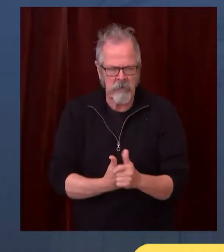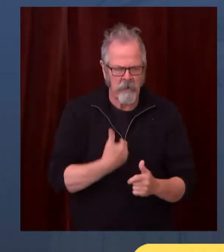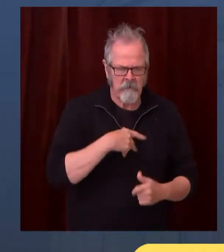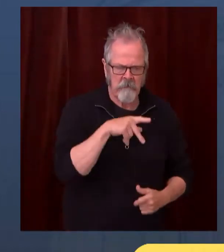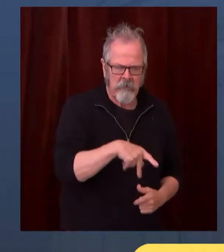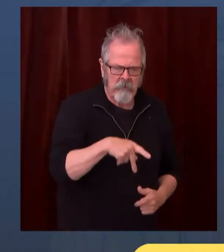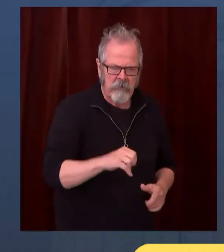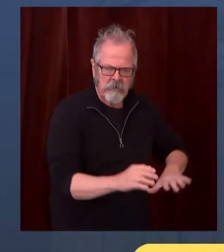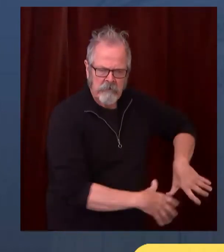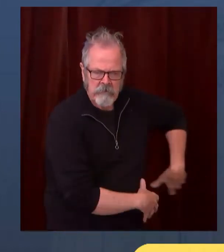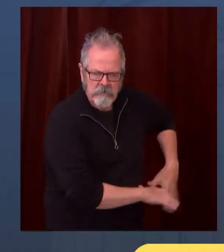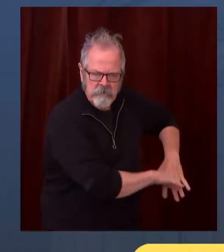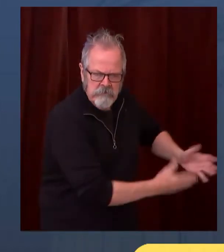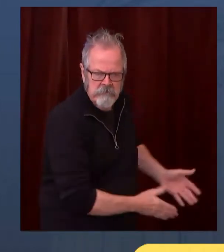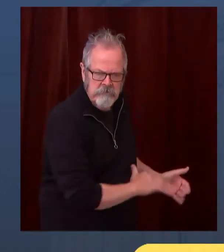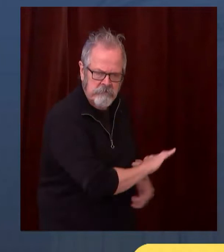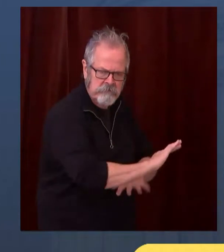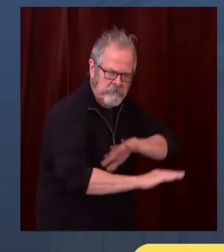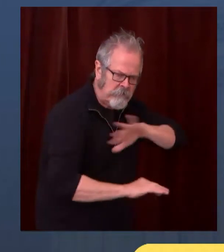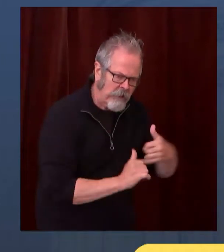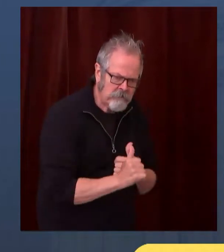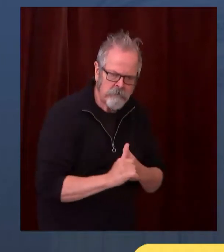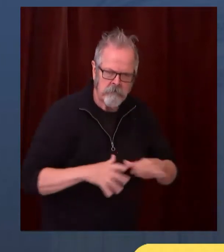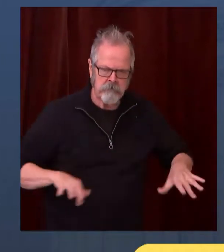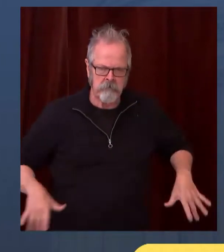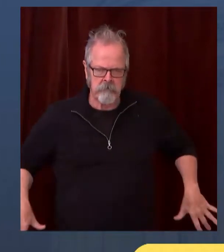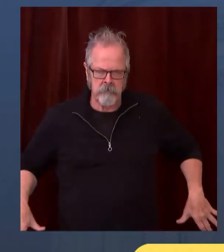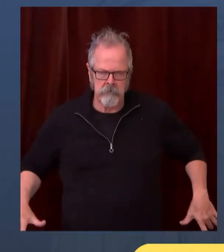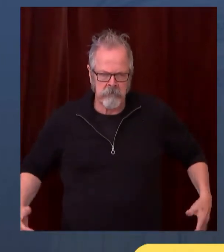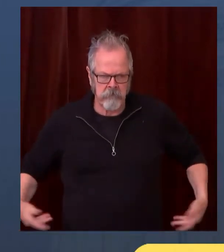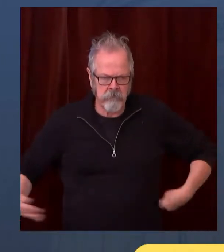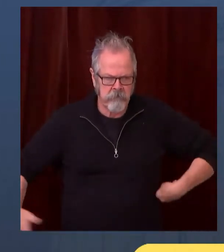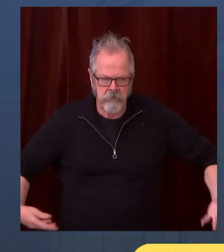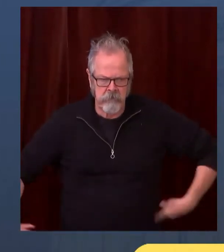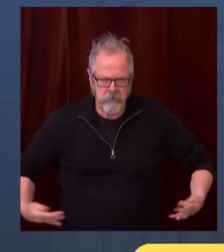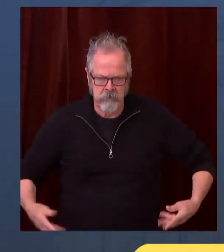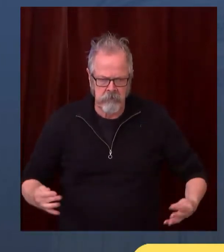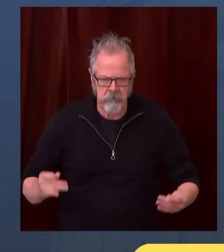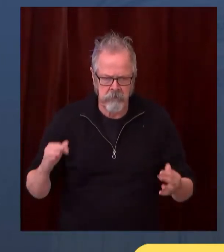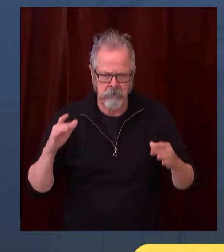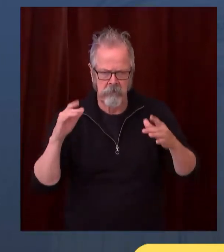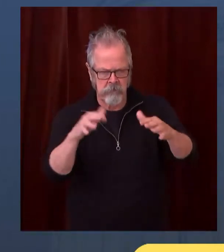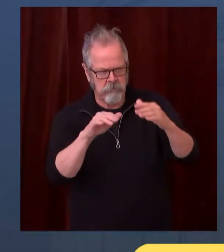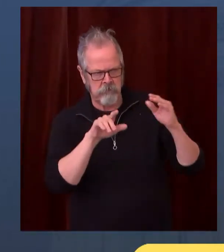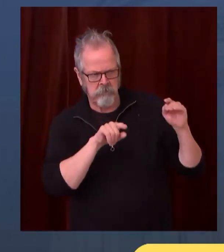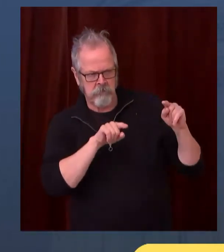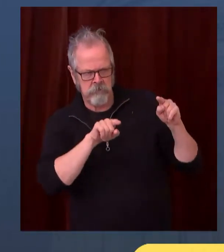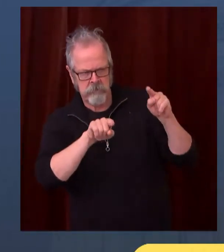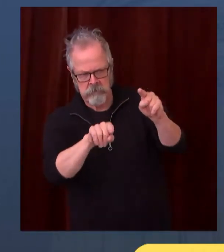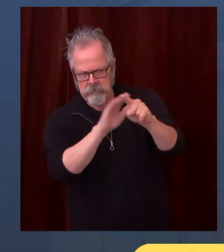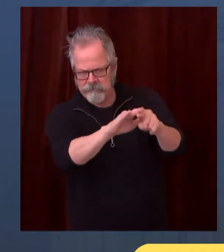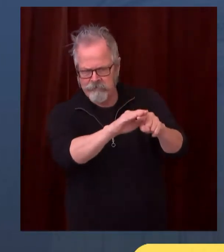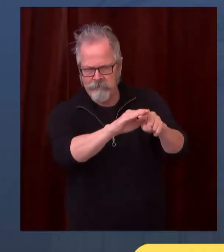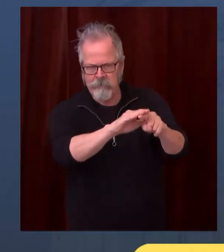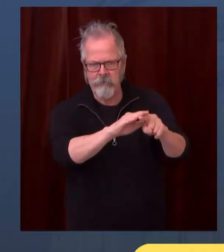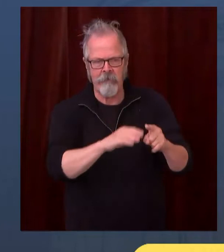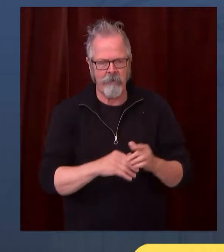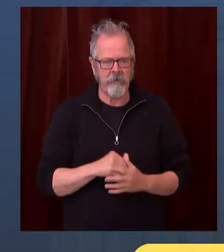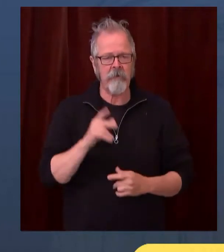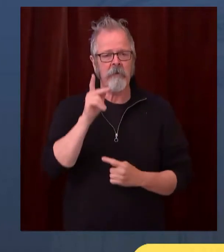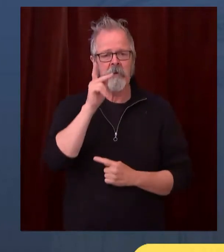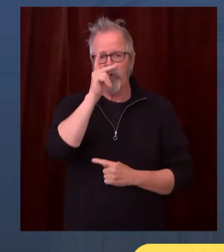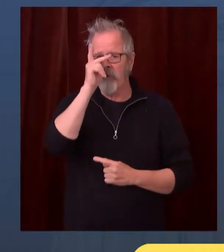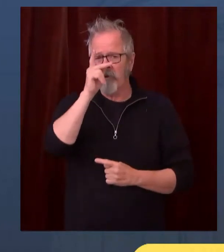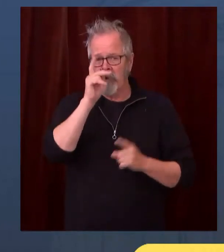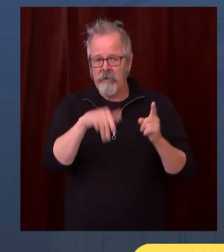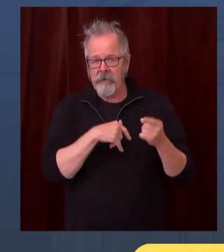learned is the transmission happened quickly. The facility